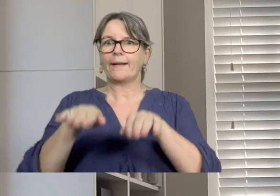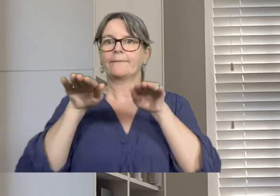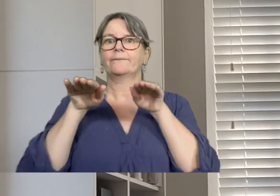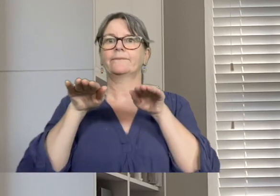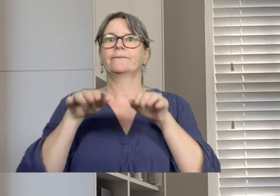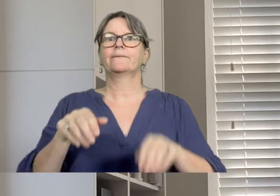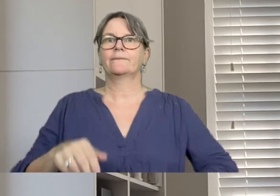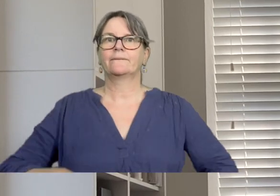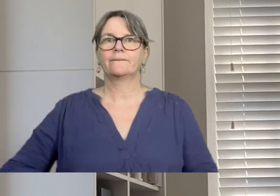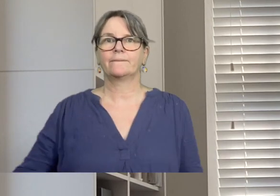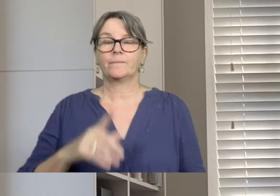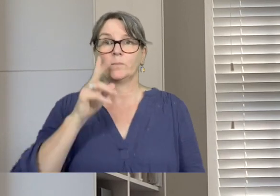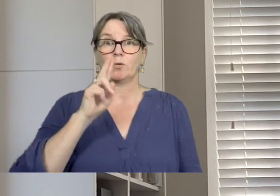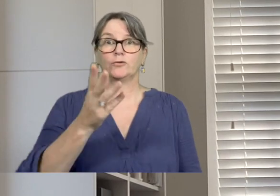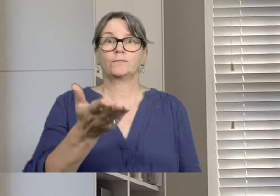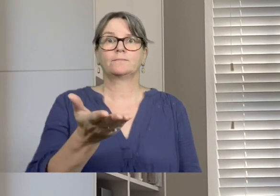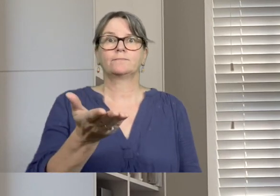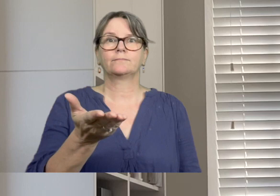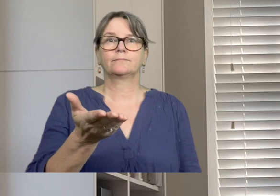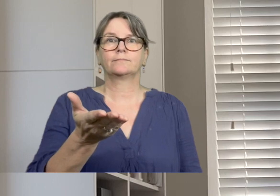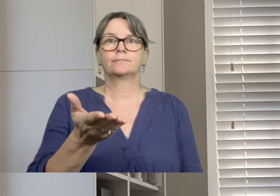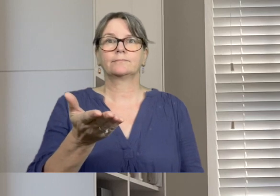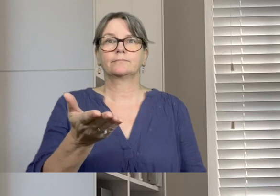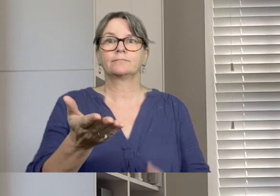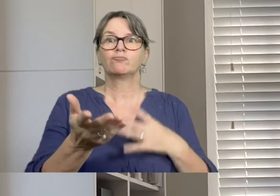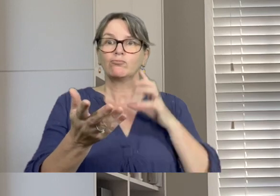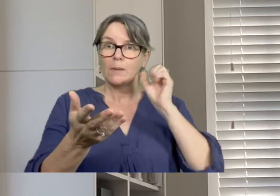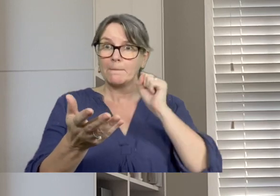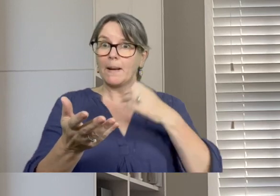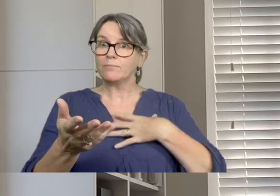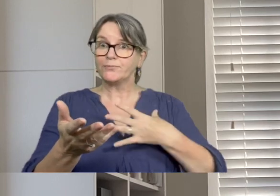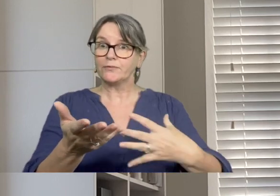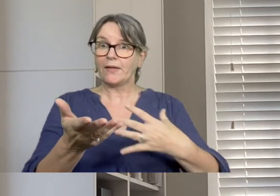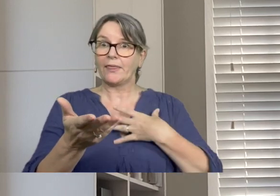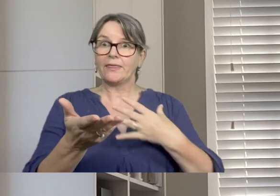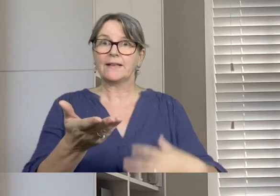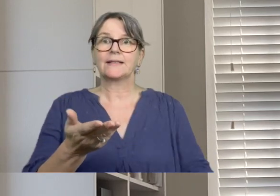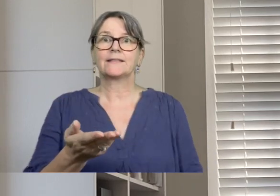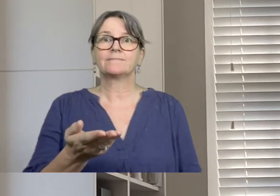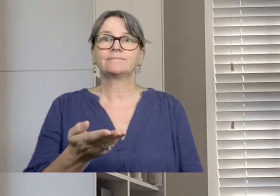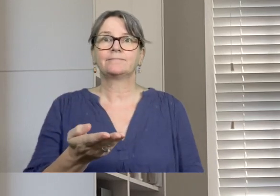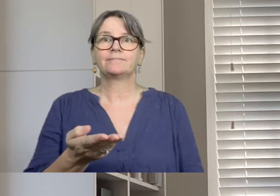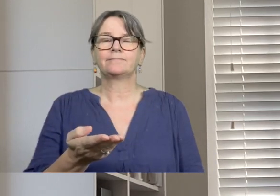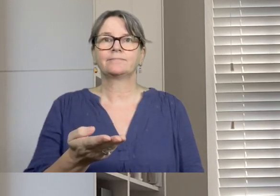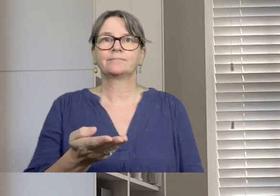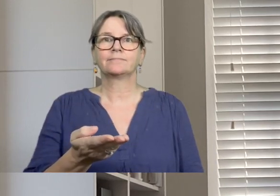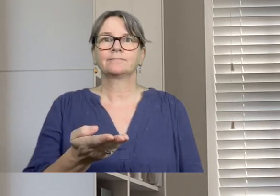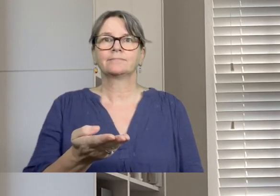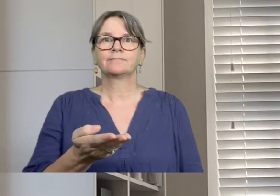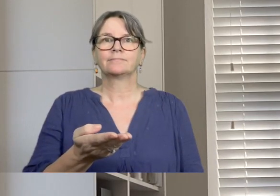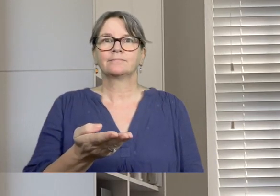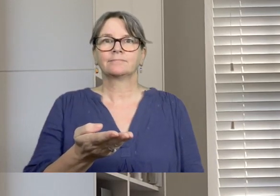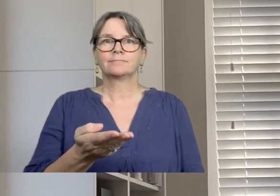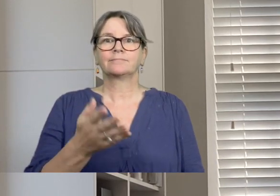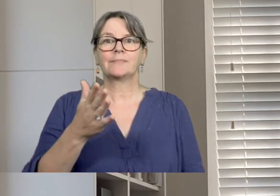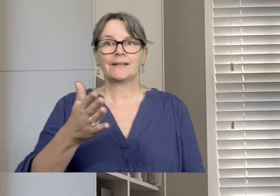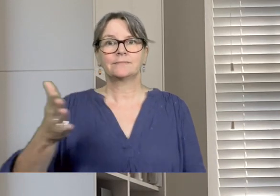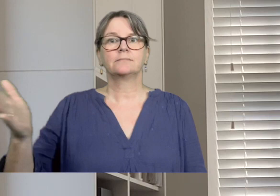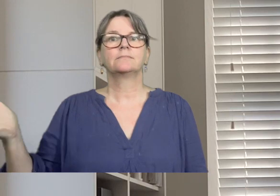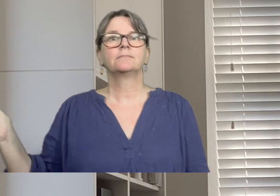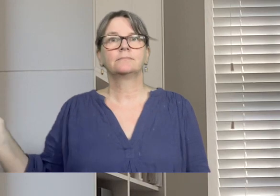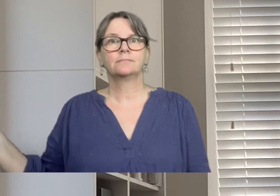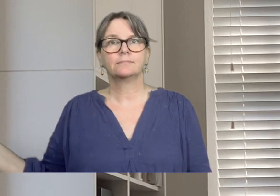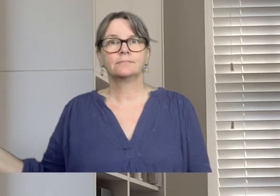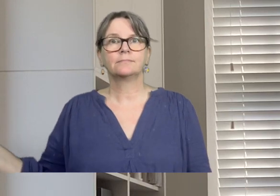lift the feet. We take a breath in, we breathe out, we scoop underneath. Either keep the feet down or if you wish, coming into your balance here. We're going to breathe in and